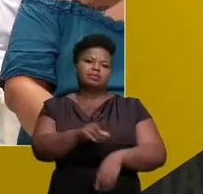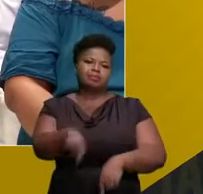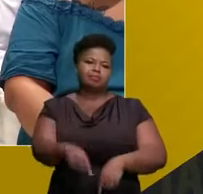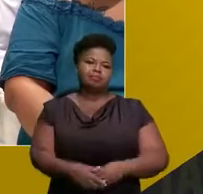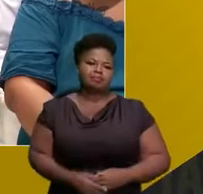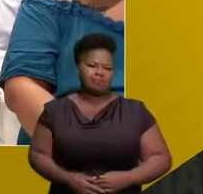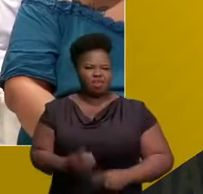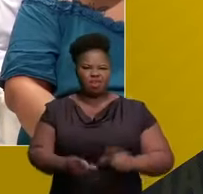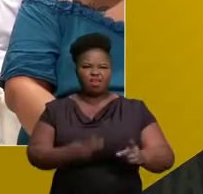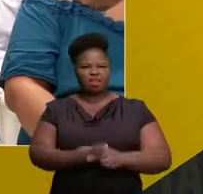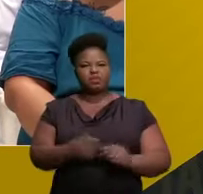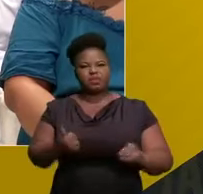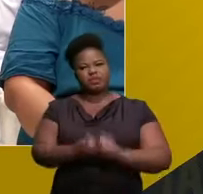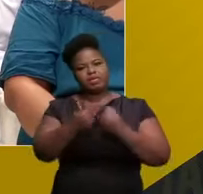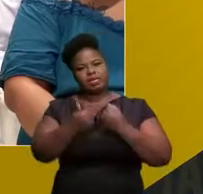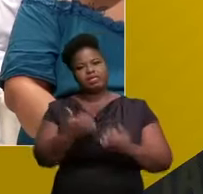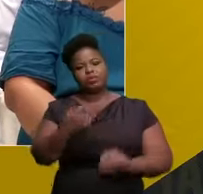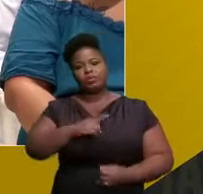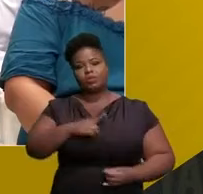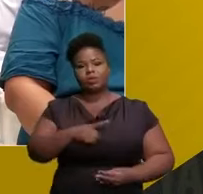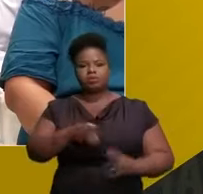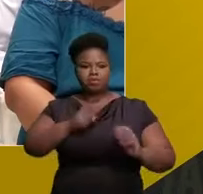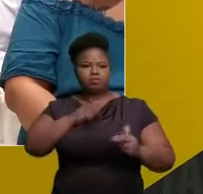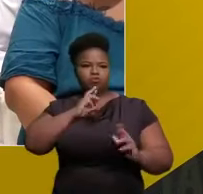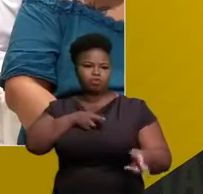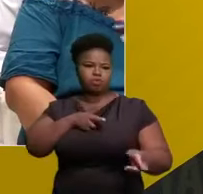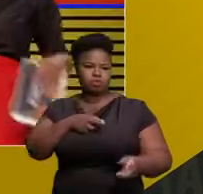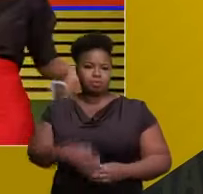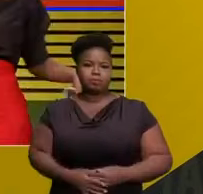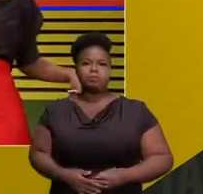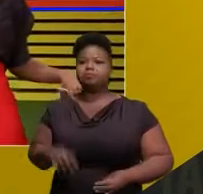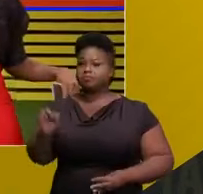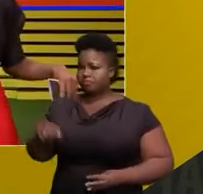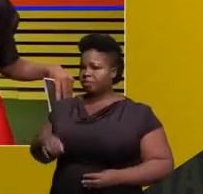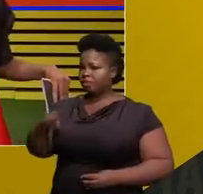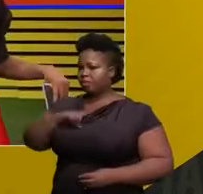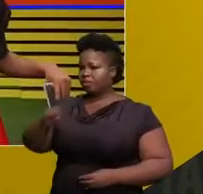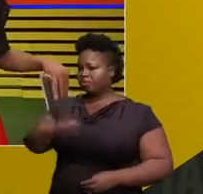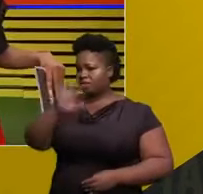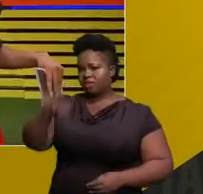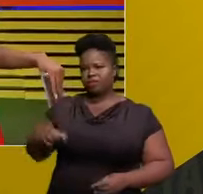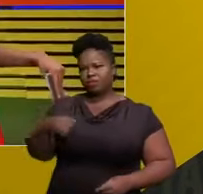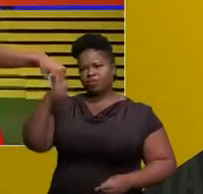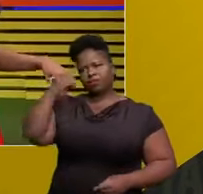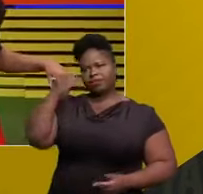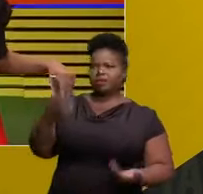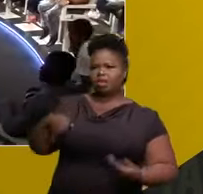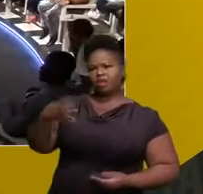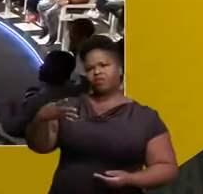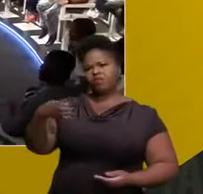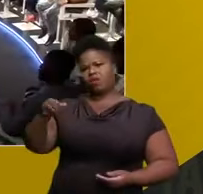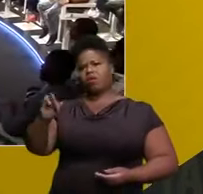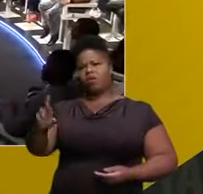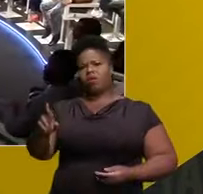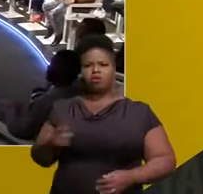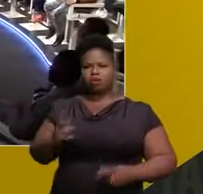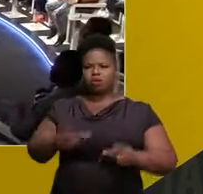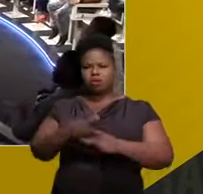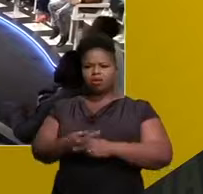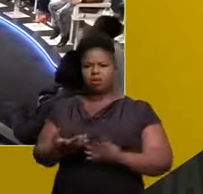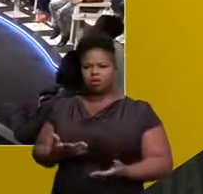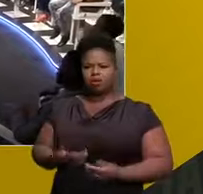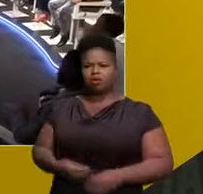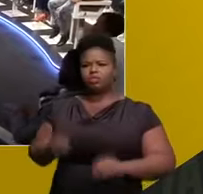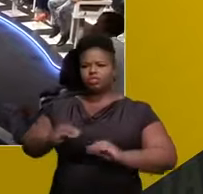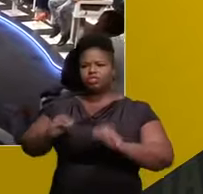rate. Yeah. So it's quite a challenge that we need to be responsive towards. It's quite a challenge because most of Africa are WhatsApp the fourth industrial revolution, and we're still